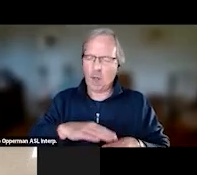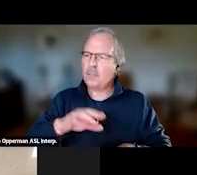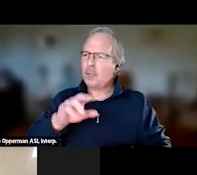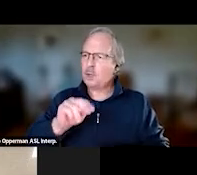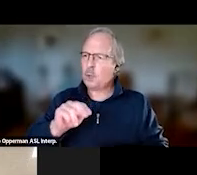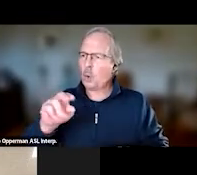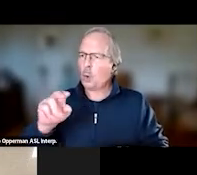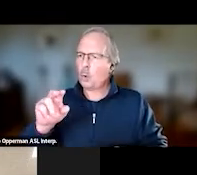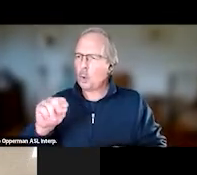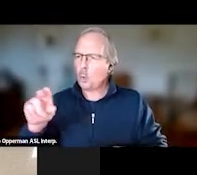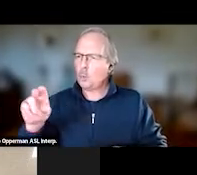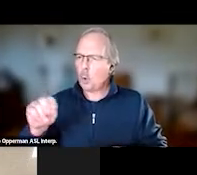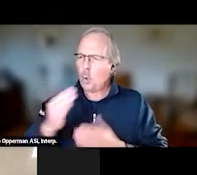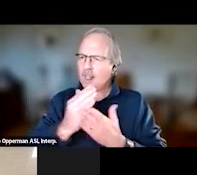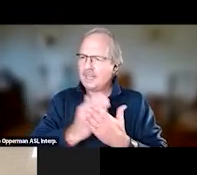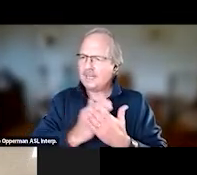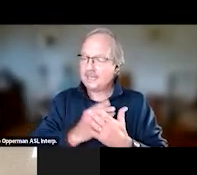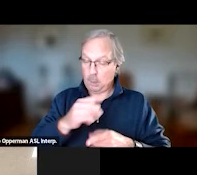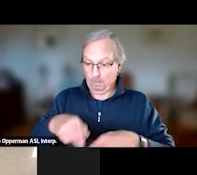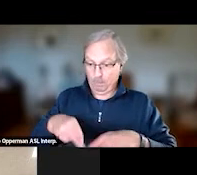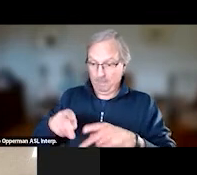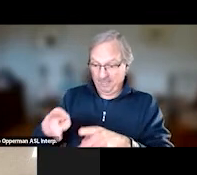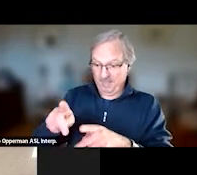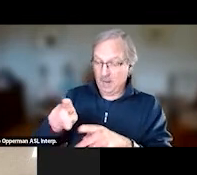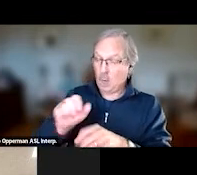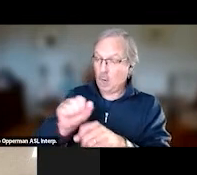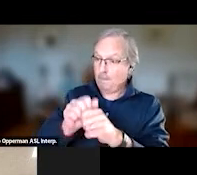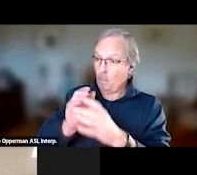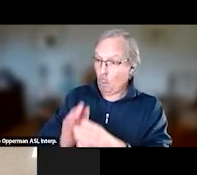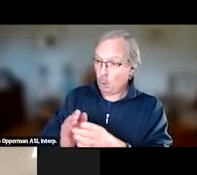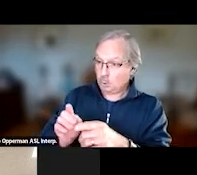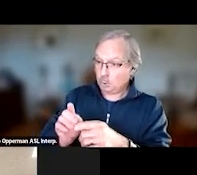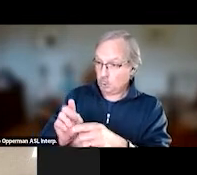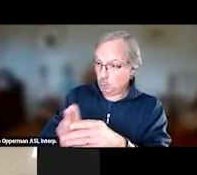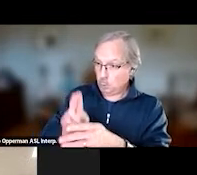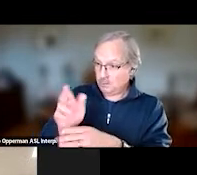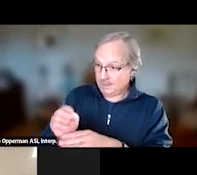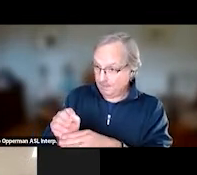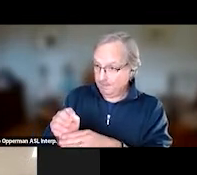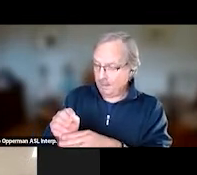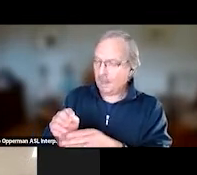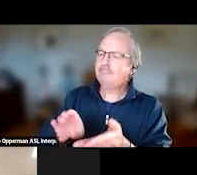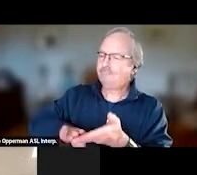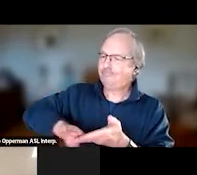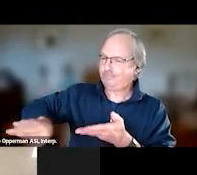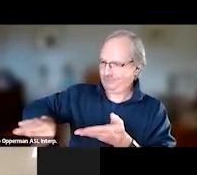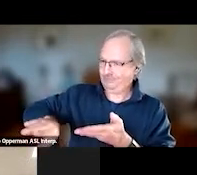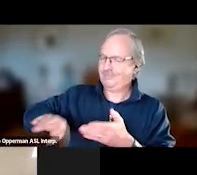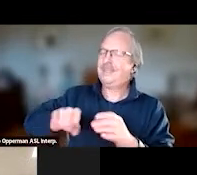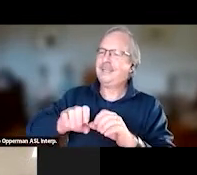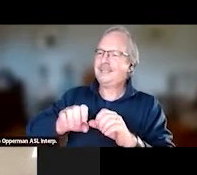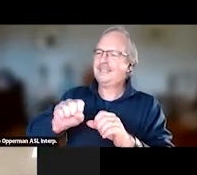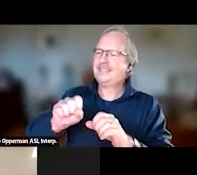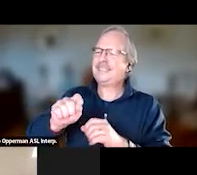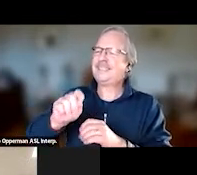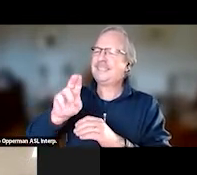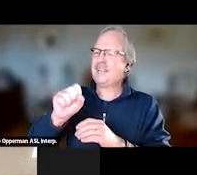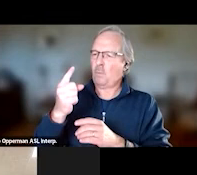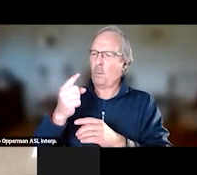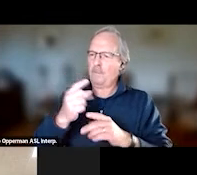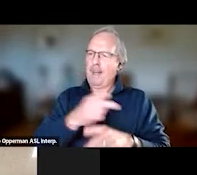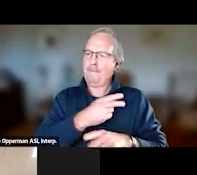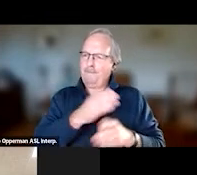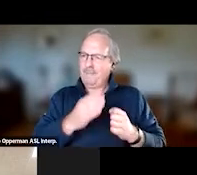that their employees were allowed to be on. I was able to get exempt status for one of my patients because without